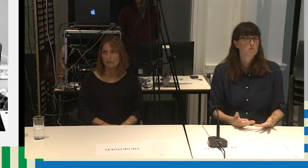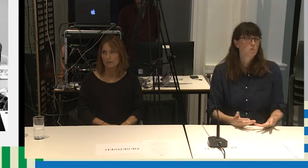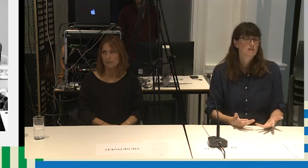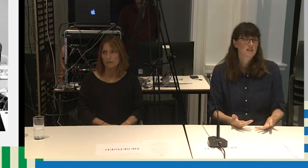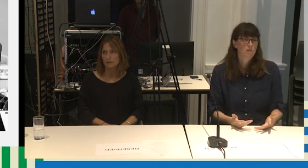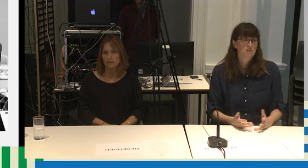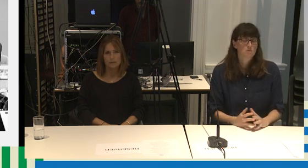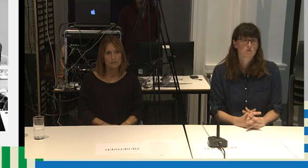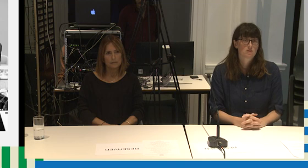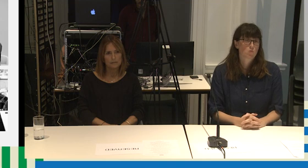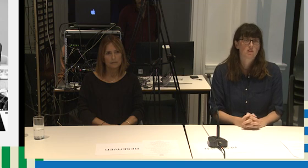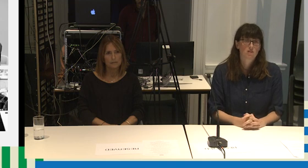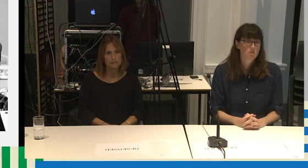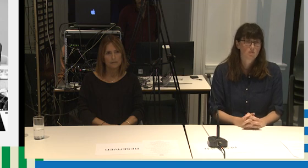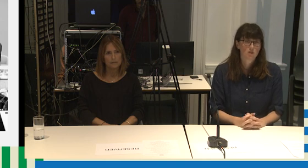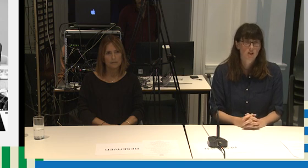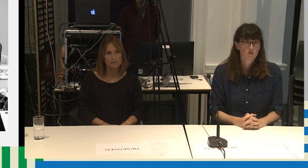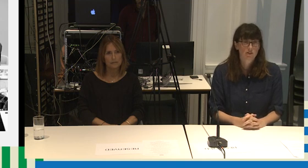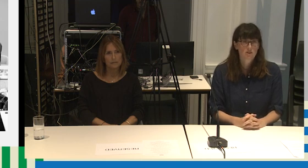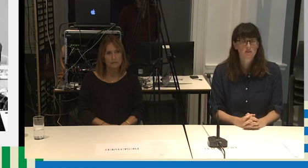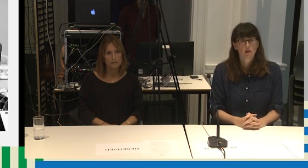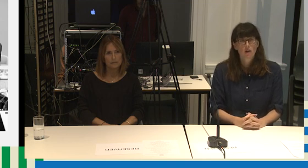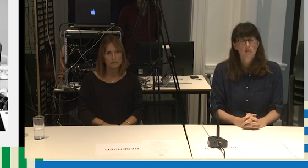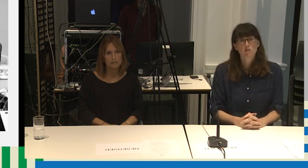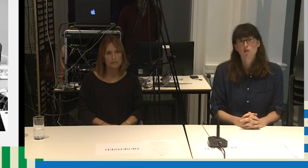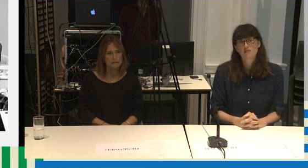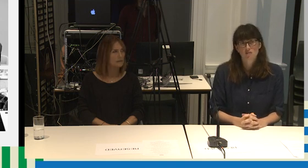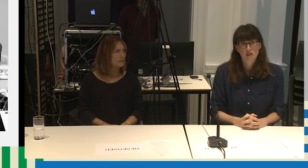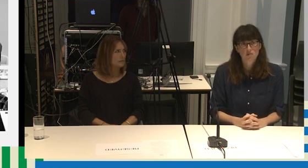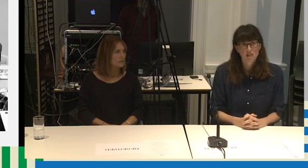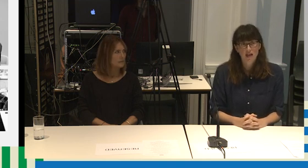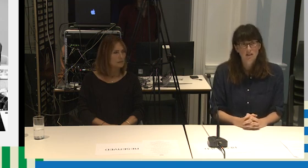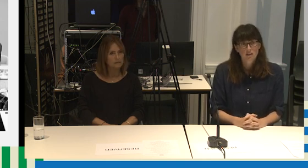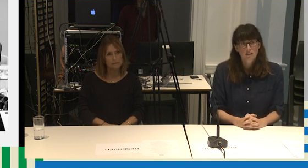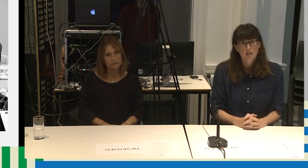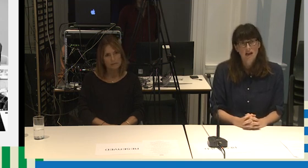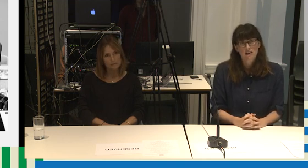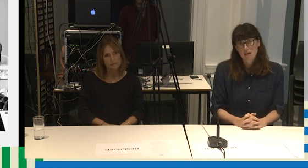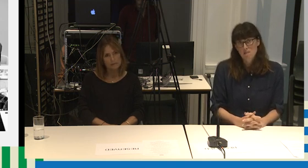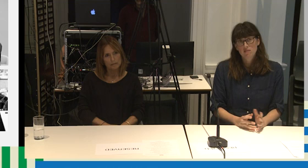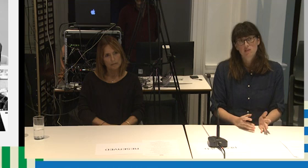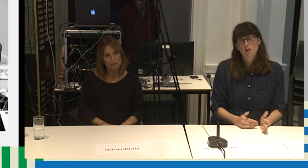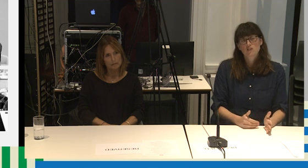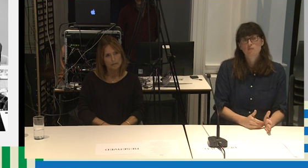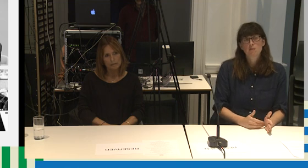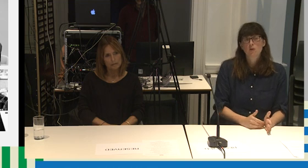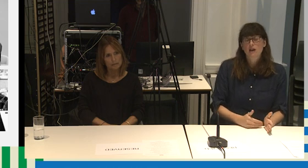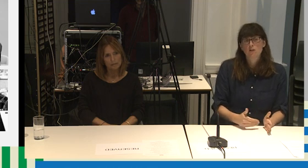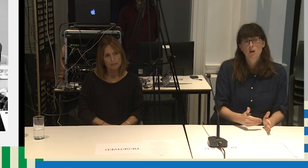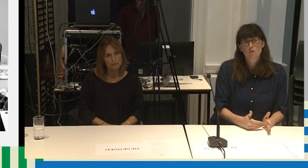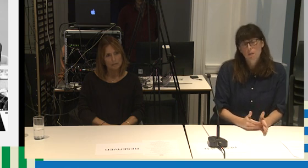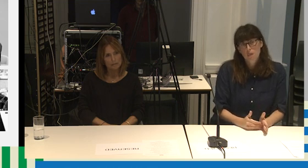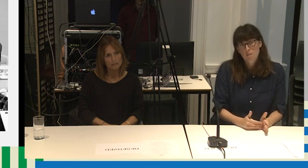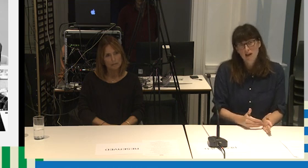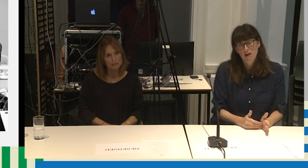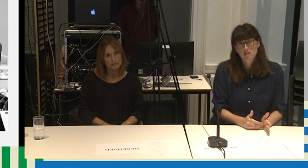The workshop that we established was wonderful. It was a beautiful experience. There were a lot of deaf people there, and it meant that lots of people